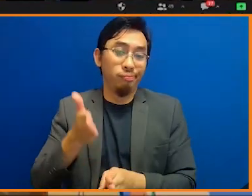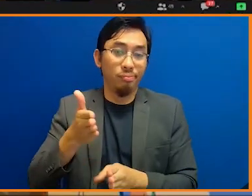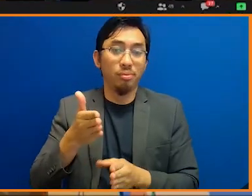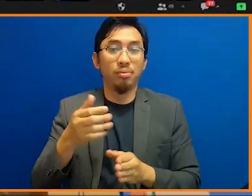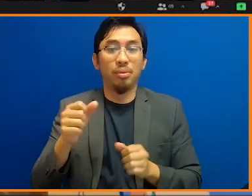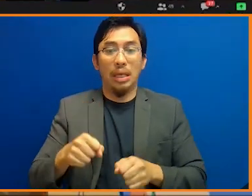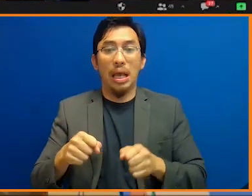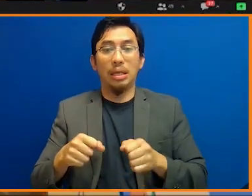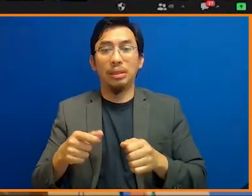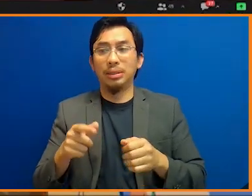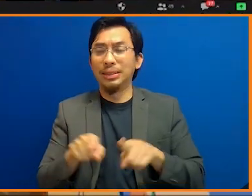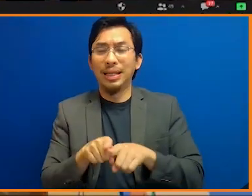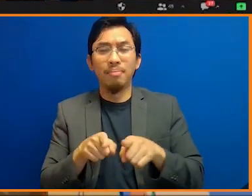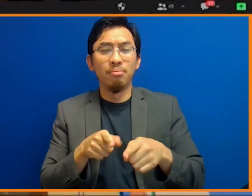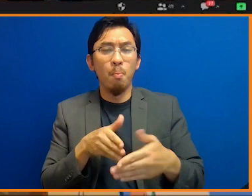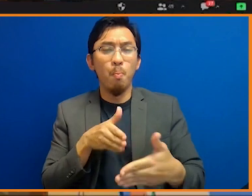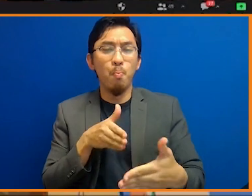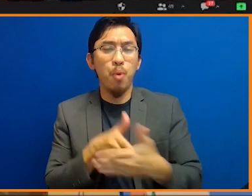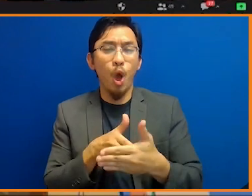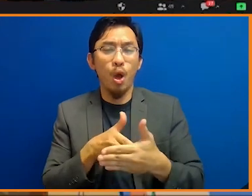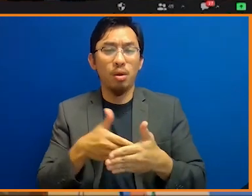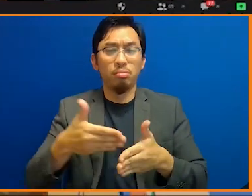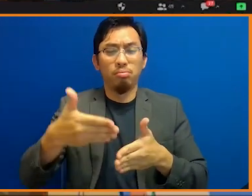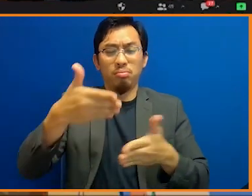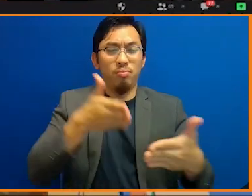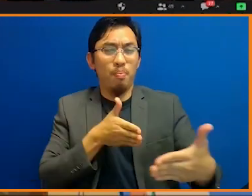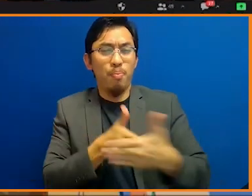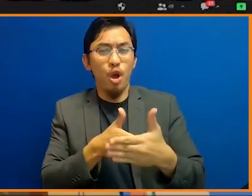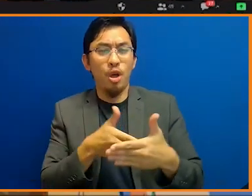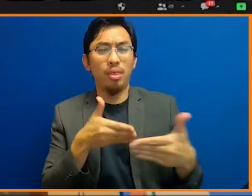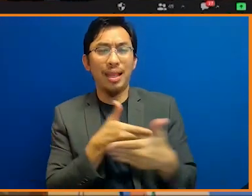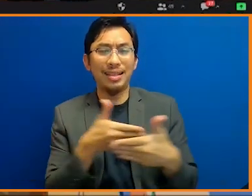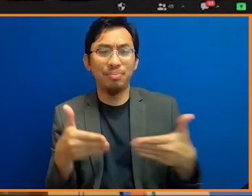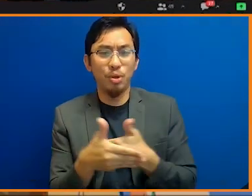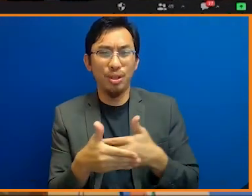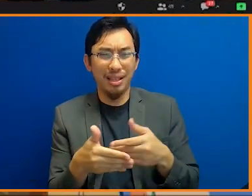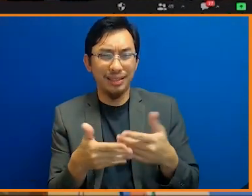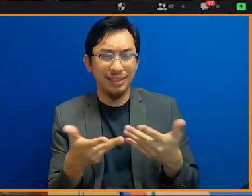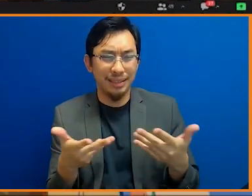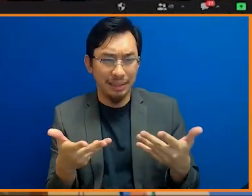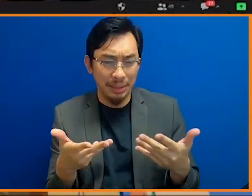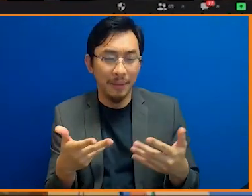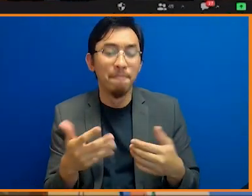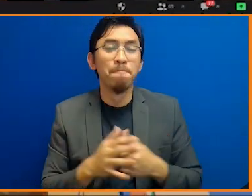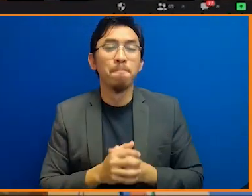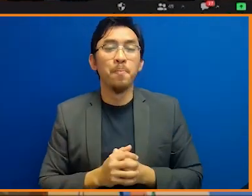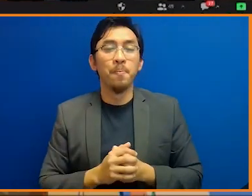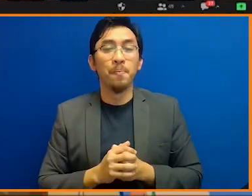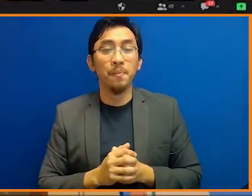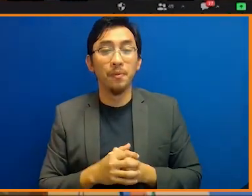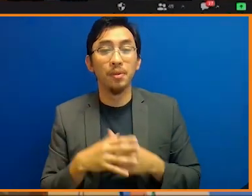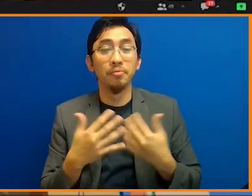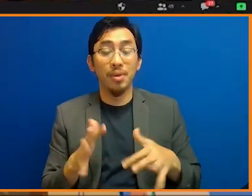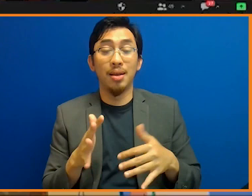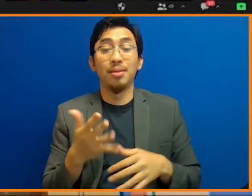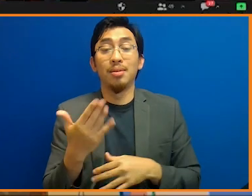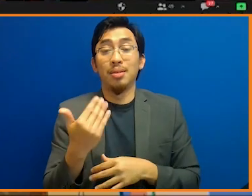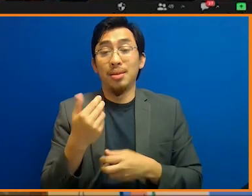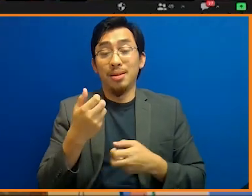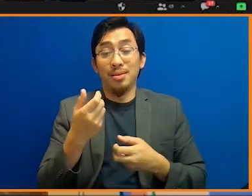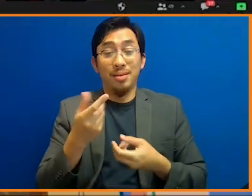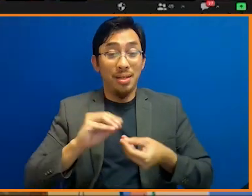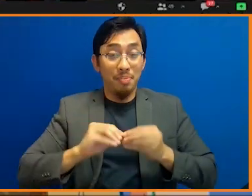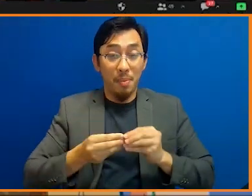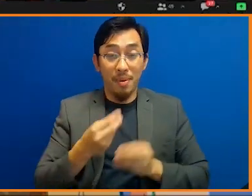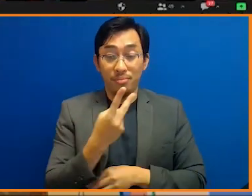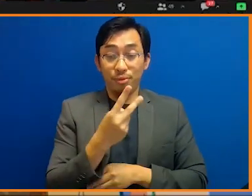seawall again, so it blocks this kind of transportation. So yeah, it's delay the recovery. So we now we